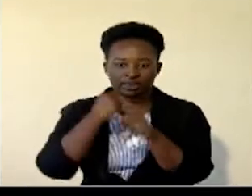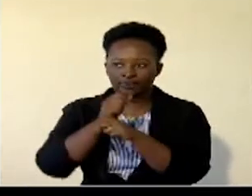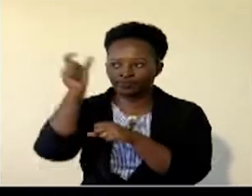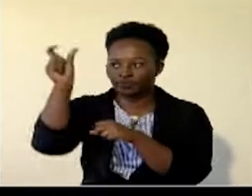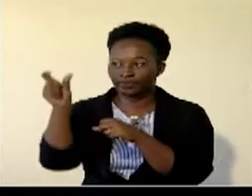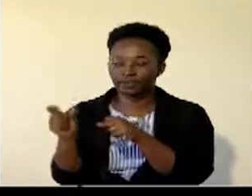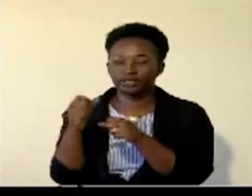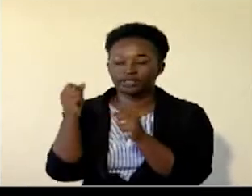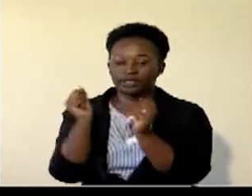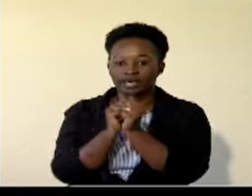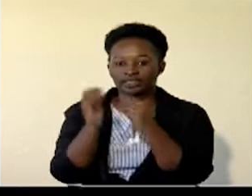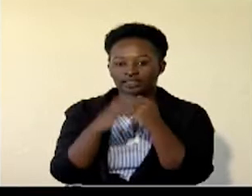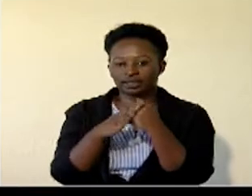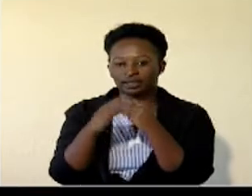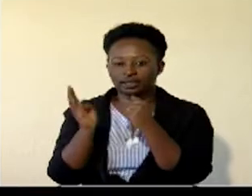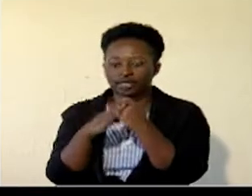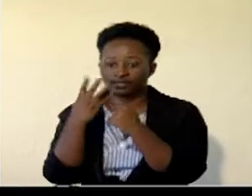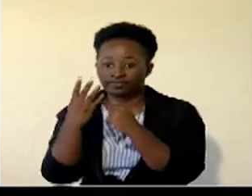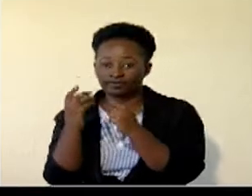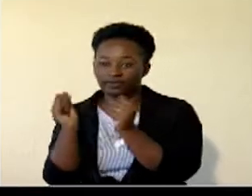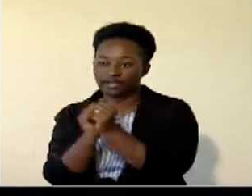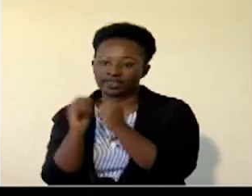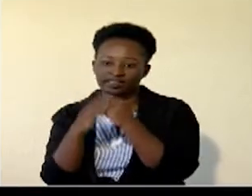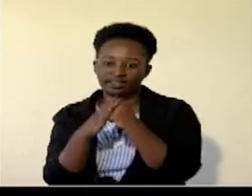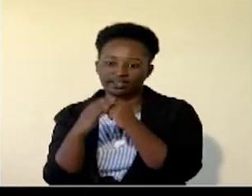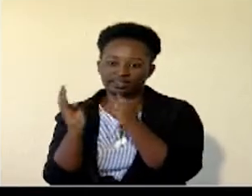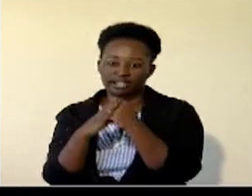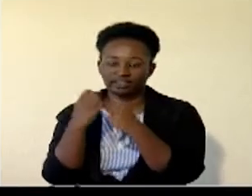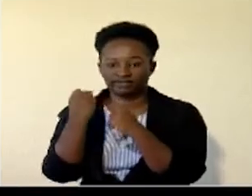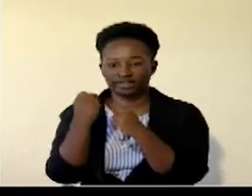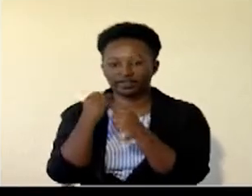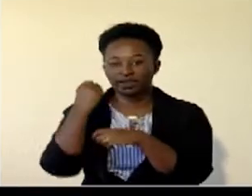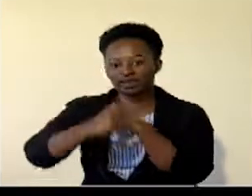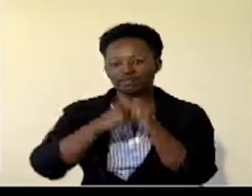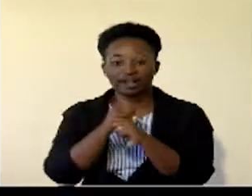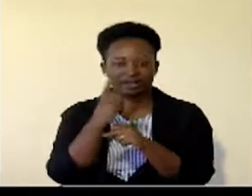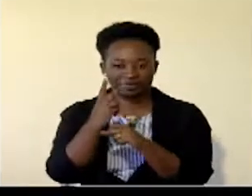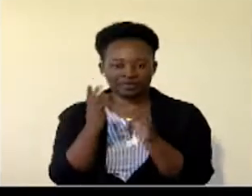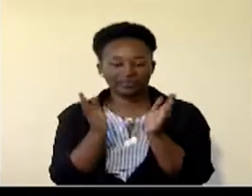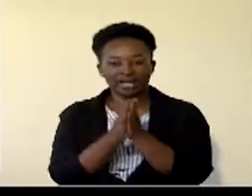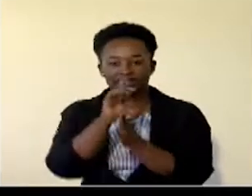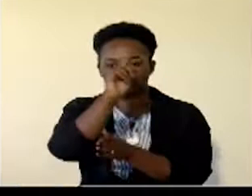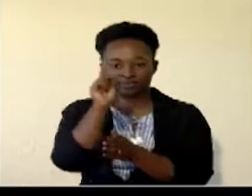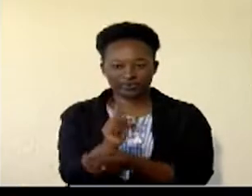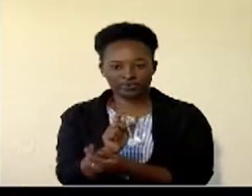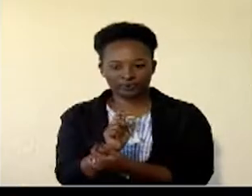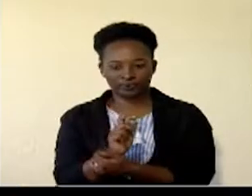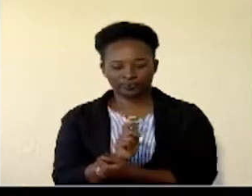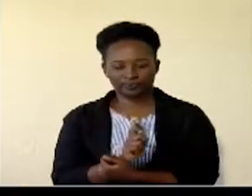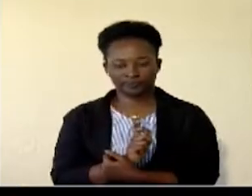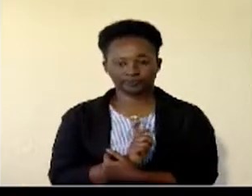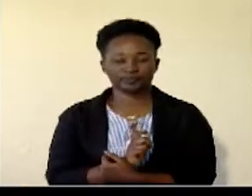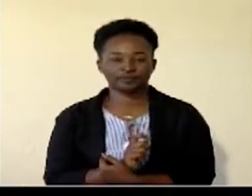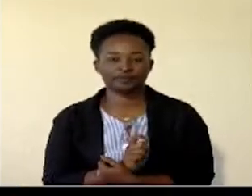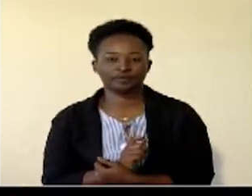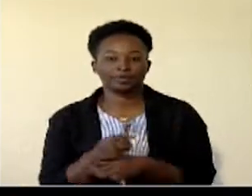1994 and the column of 1995. Those are 2 years. And the question,